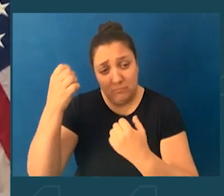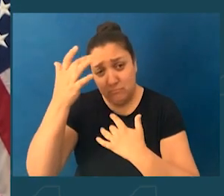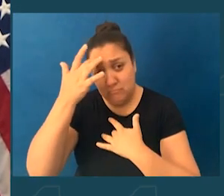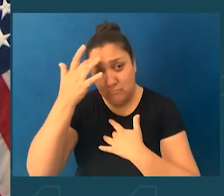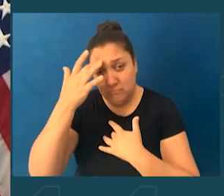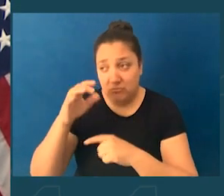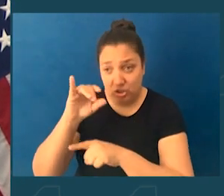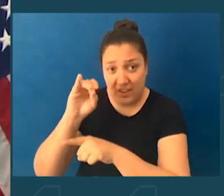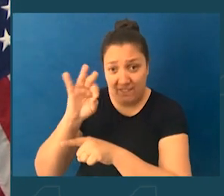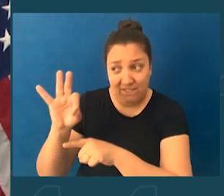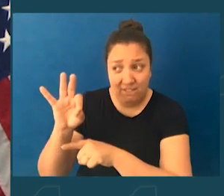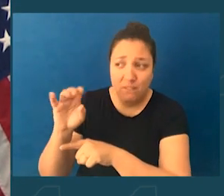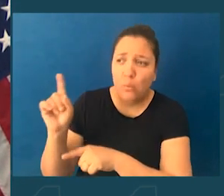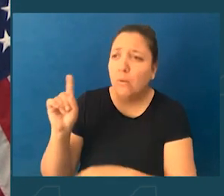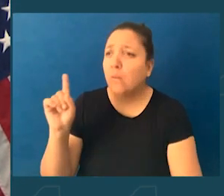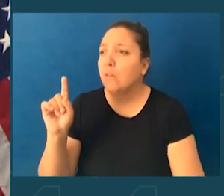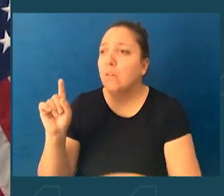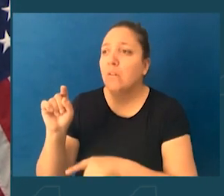Jeff, thank you.